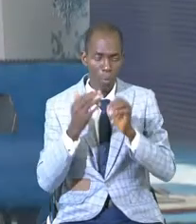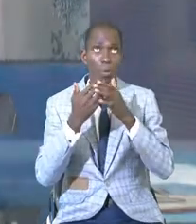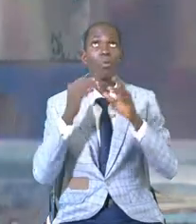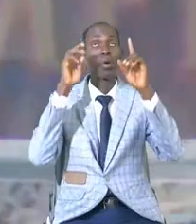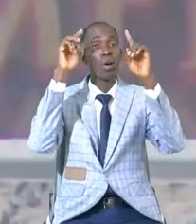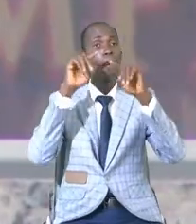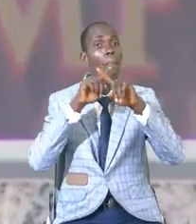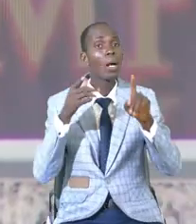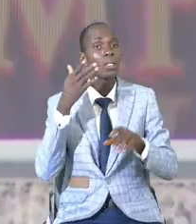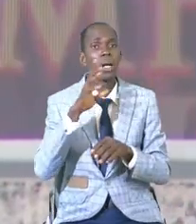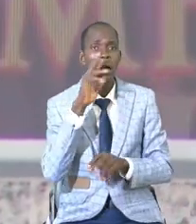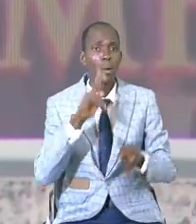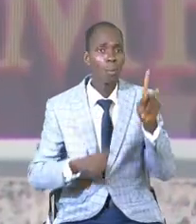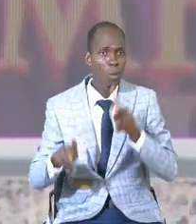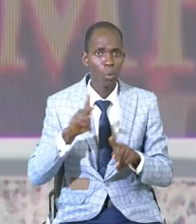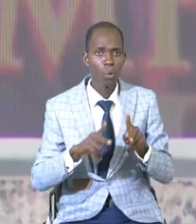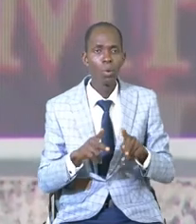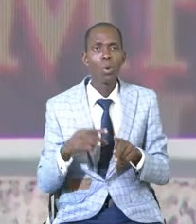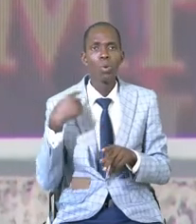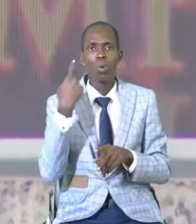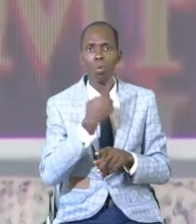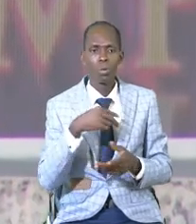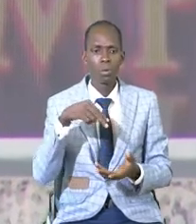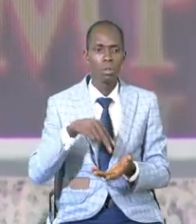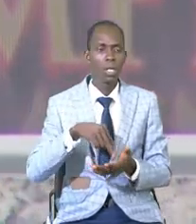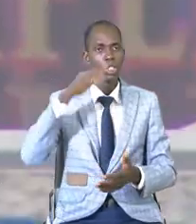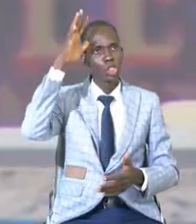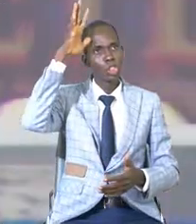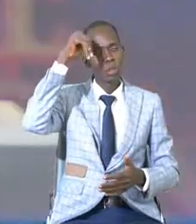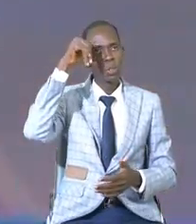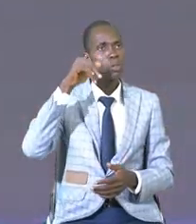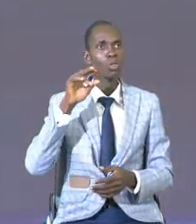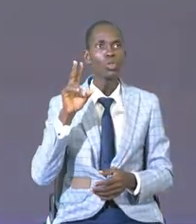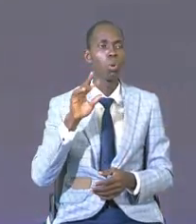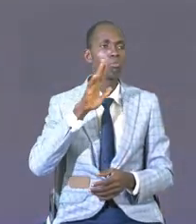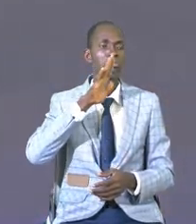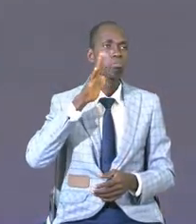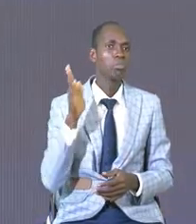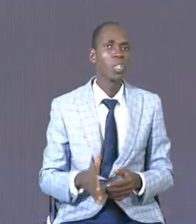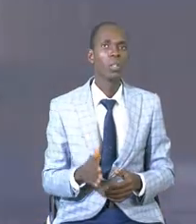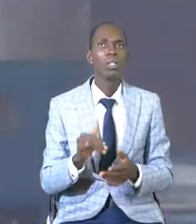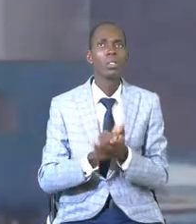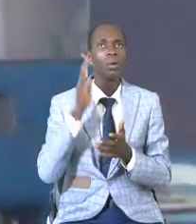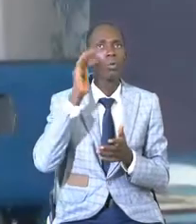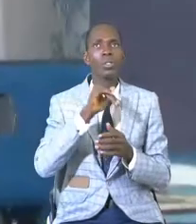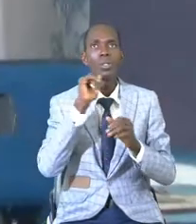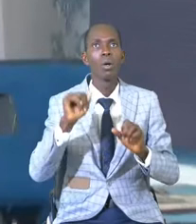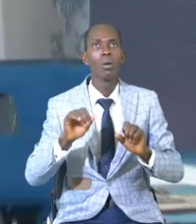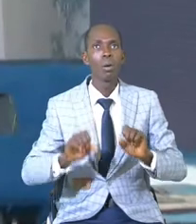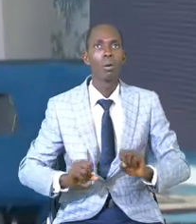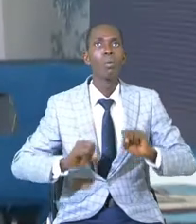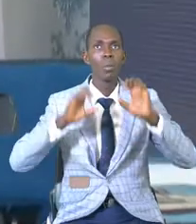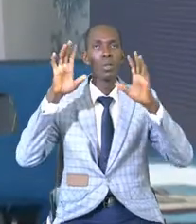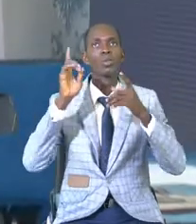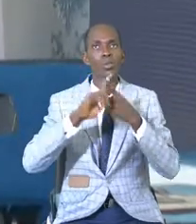people who stand rigid and they say never. They will not bow to Jesus. But you know, every knee